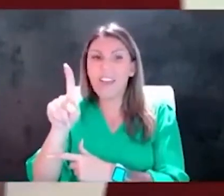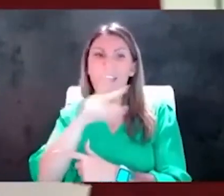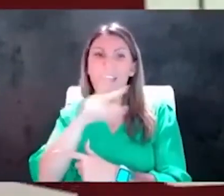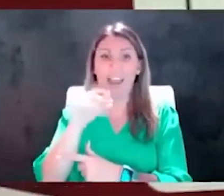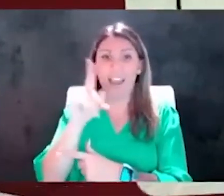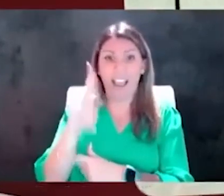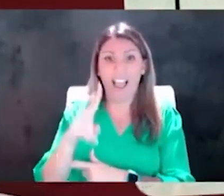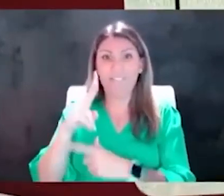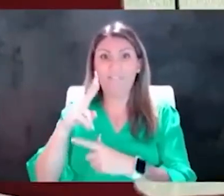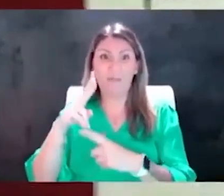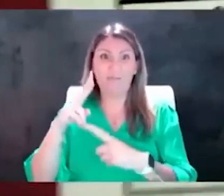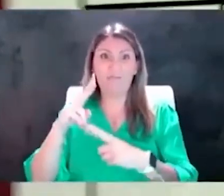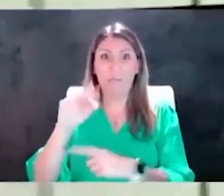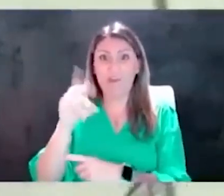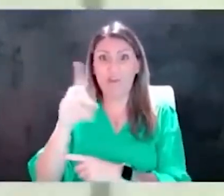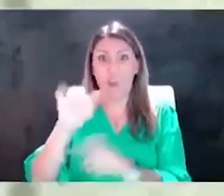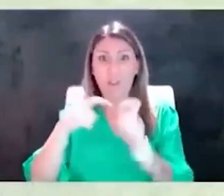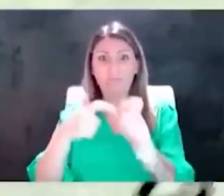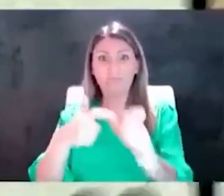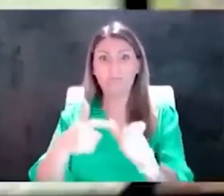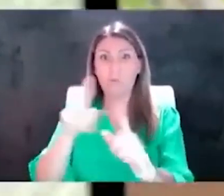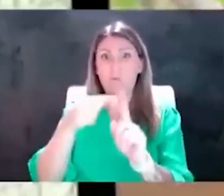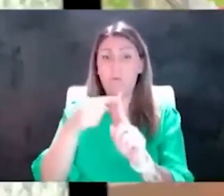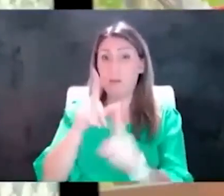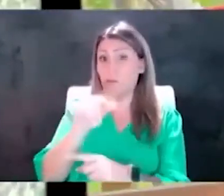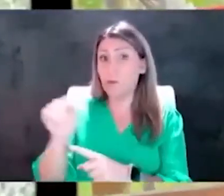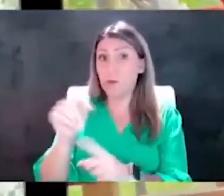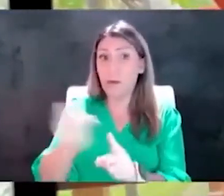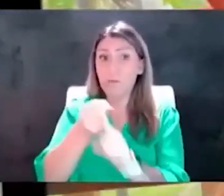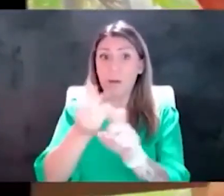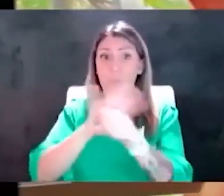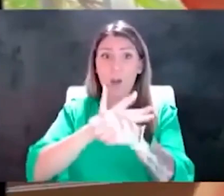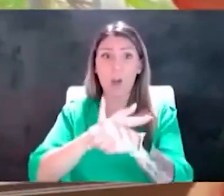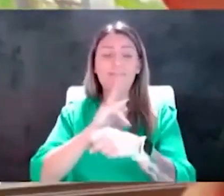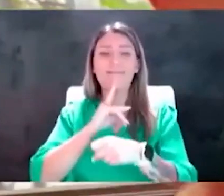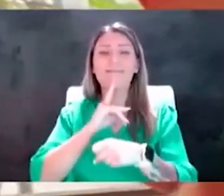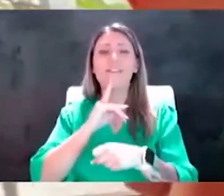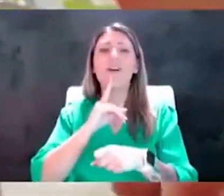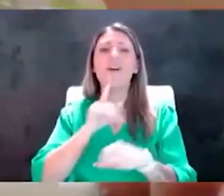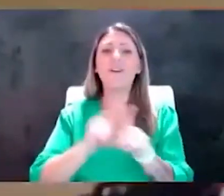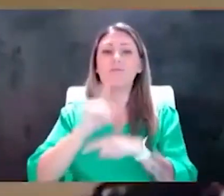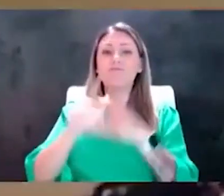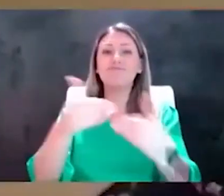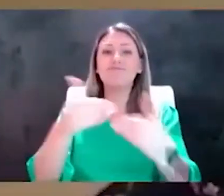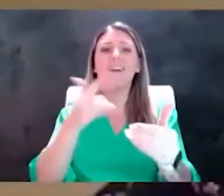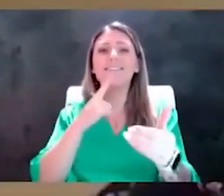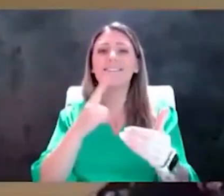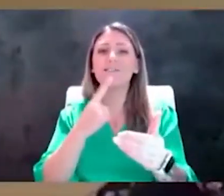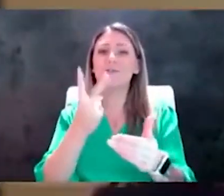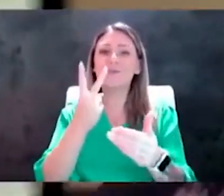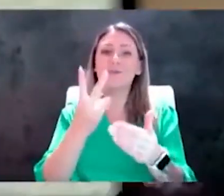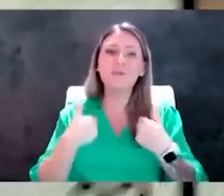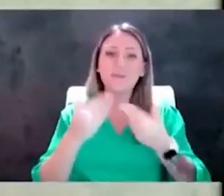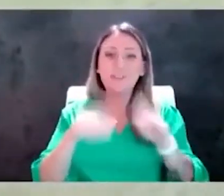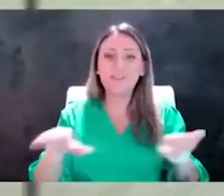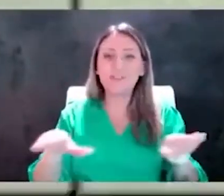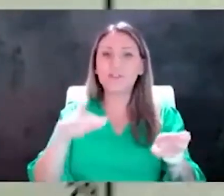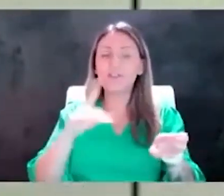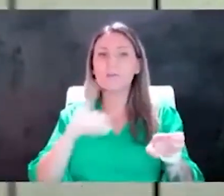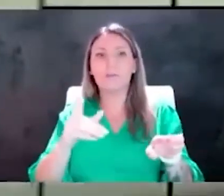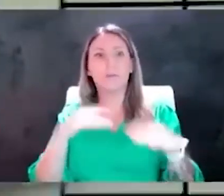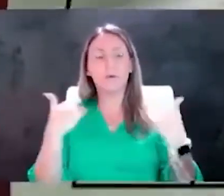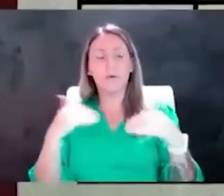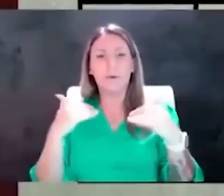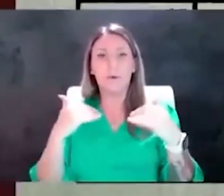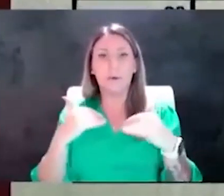in March of 2020, she was also in the process of becoming a mom to 2 small children. I was hypervigilant from the start. Then